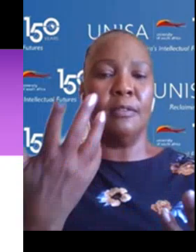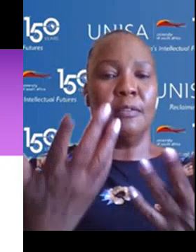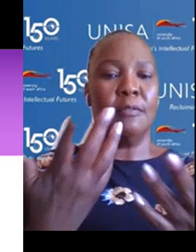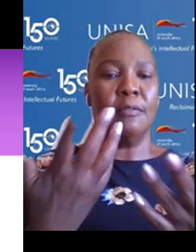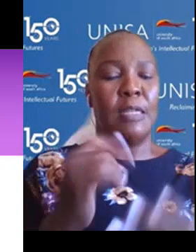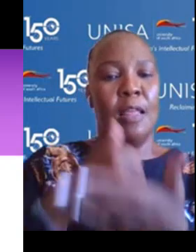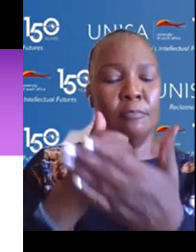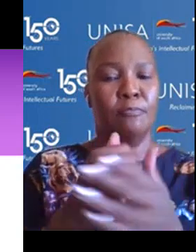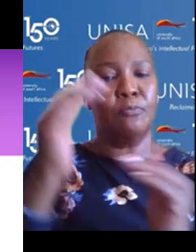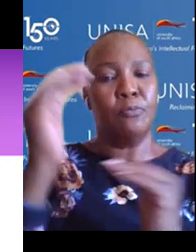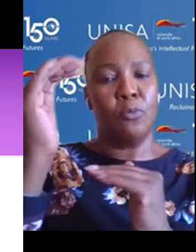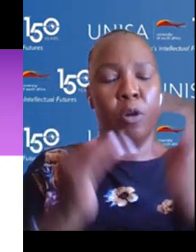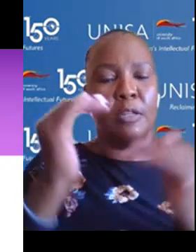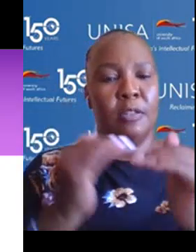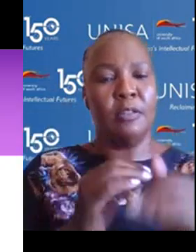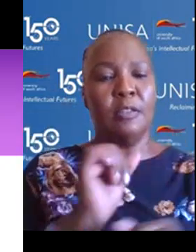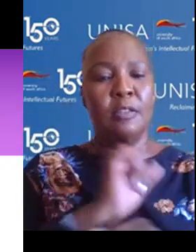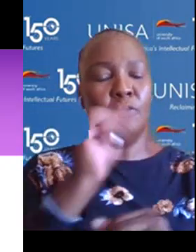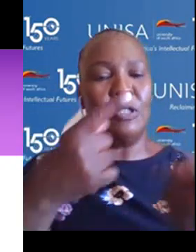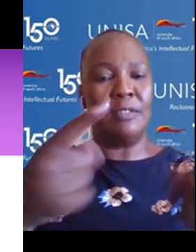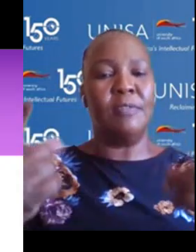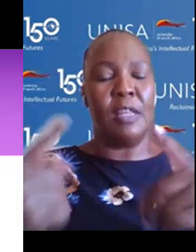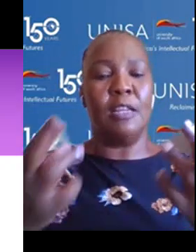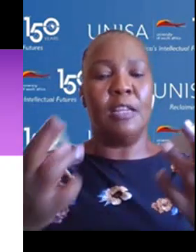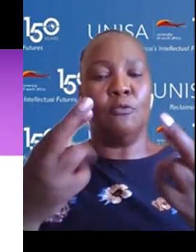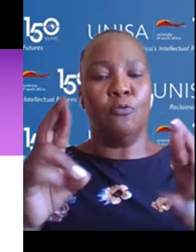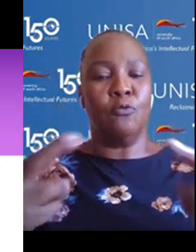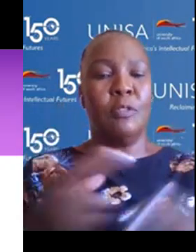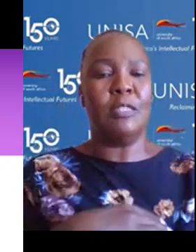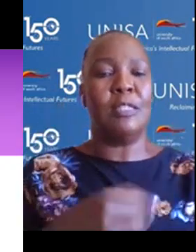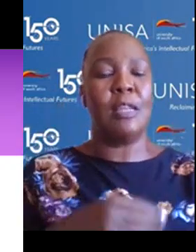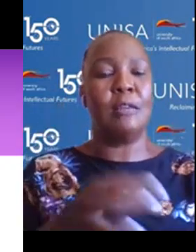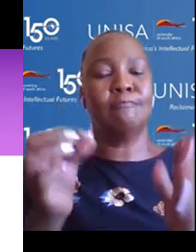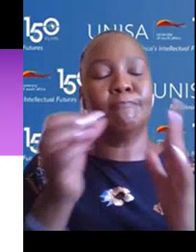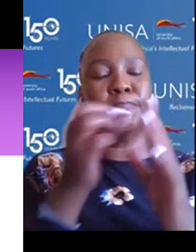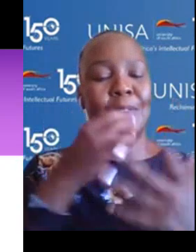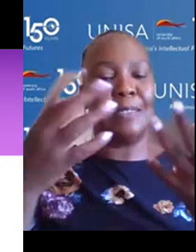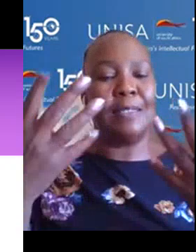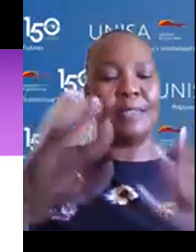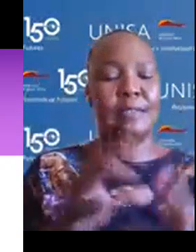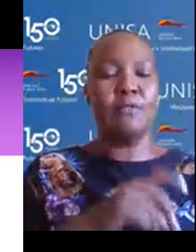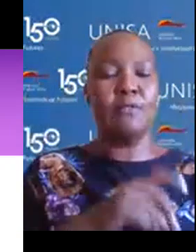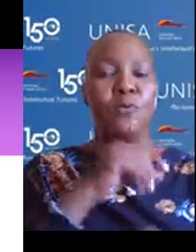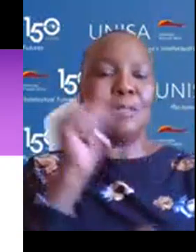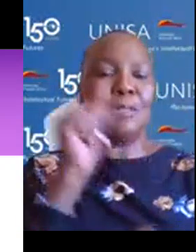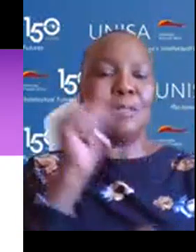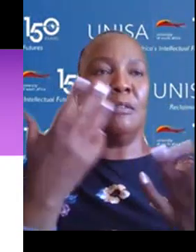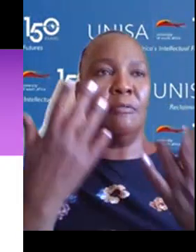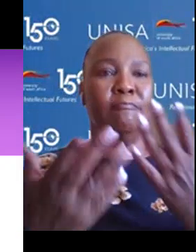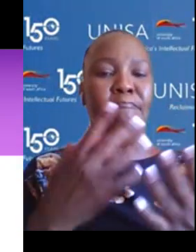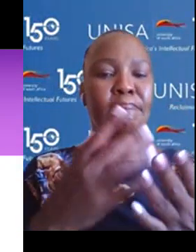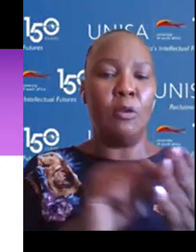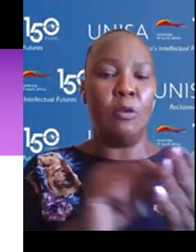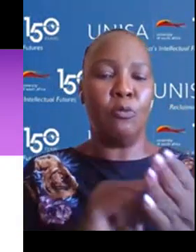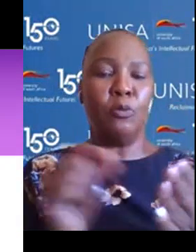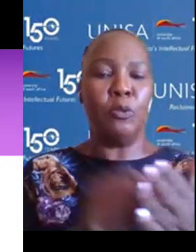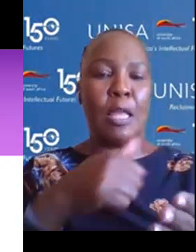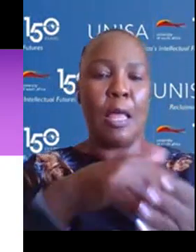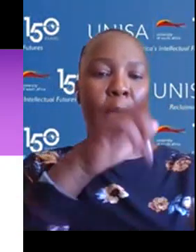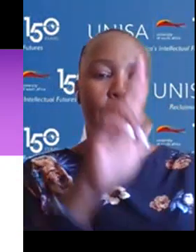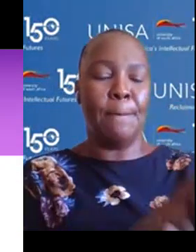you to organize these different tools. I must also mention here, if you ever use, for instance, the Notes app